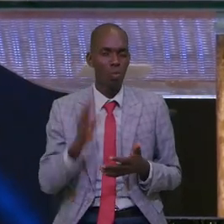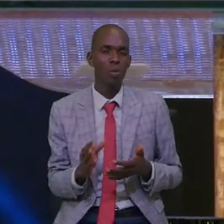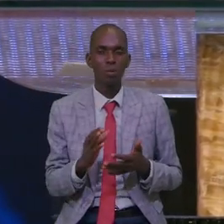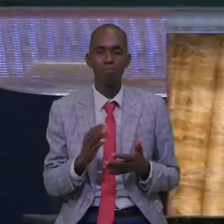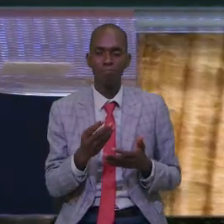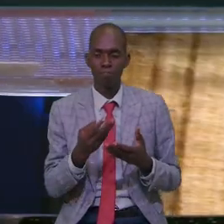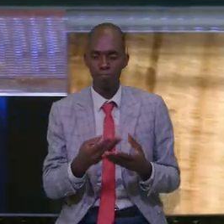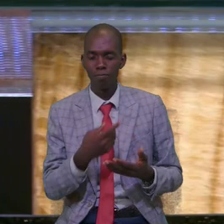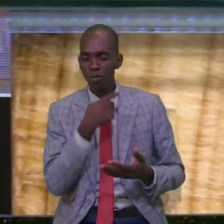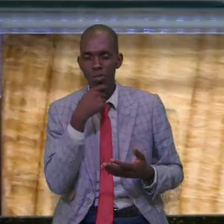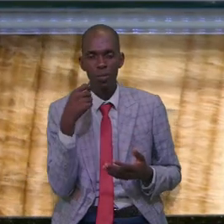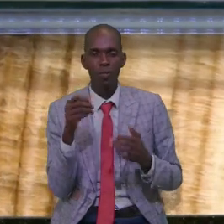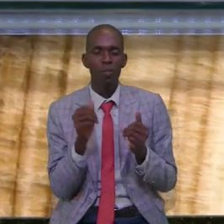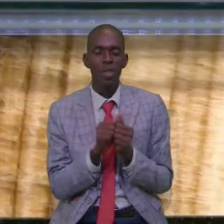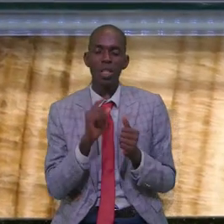heat.